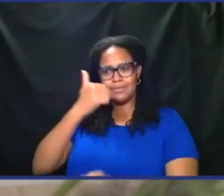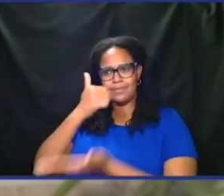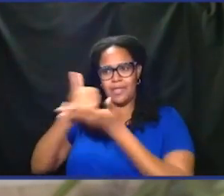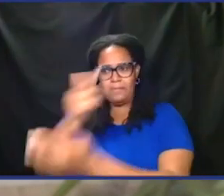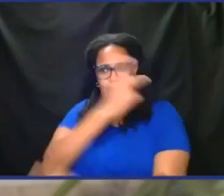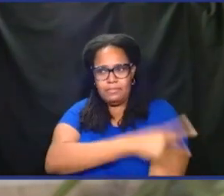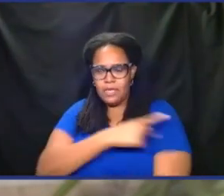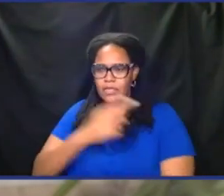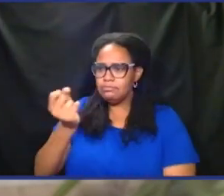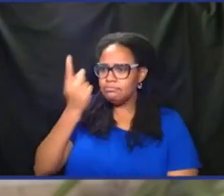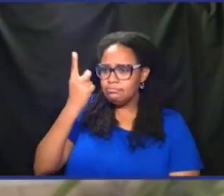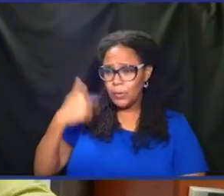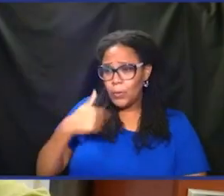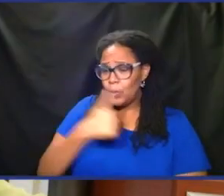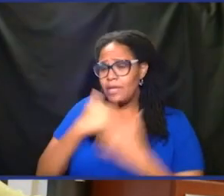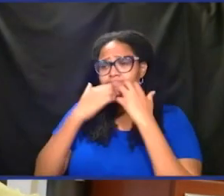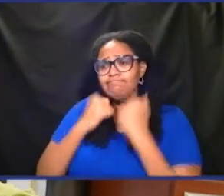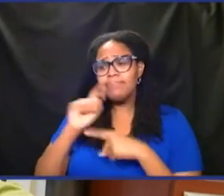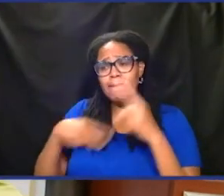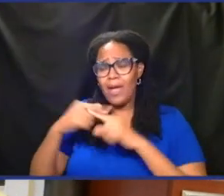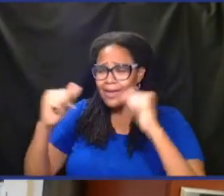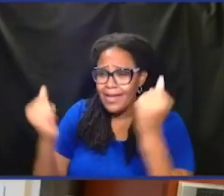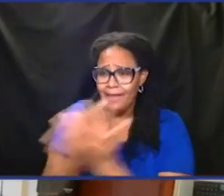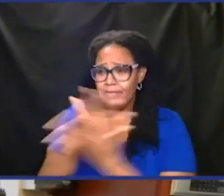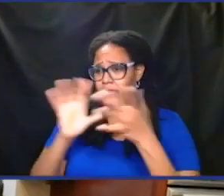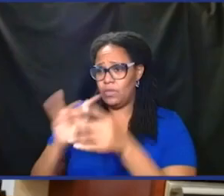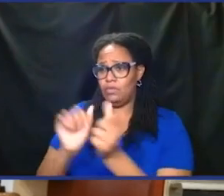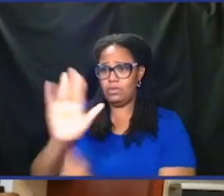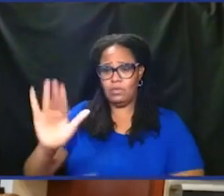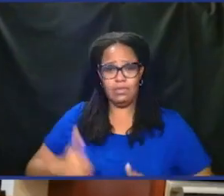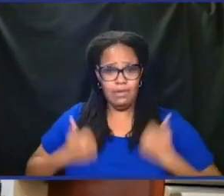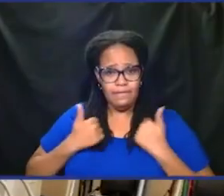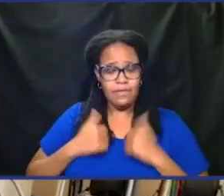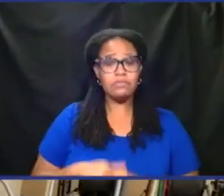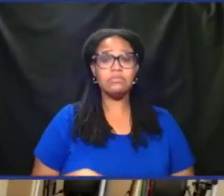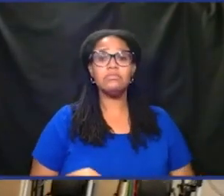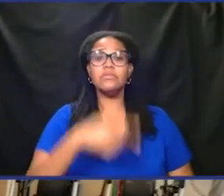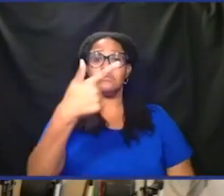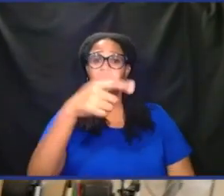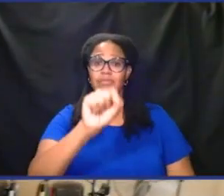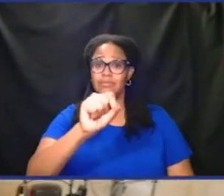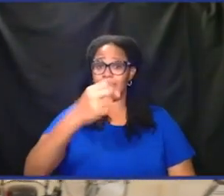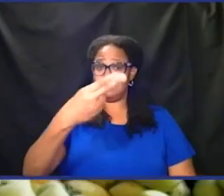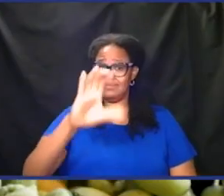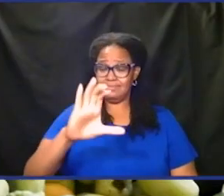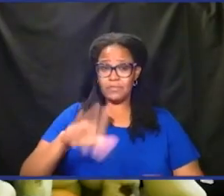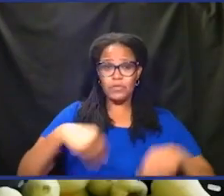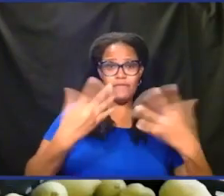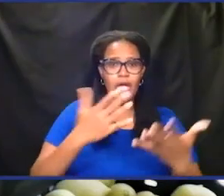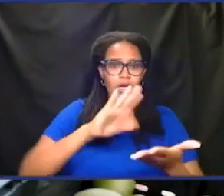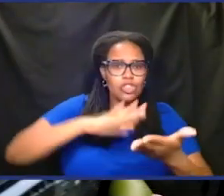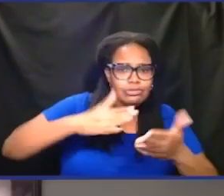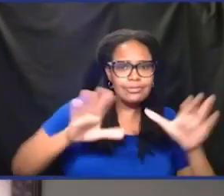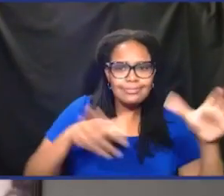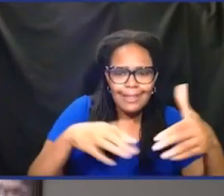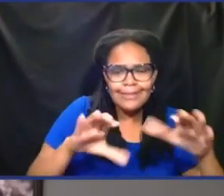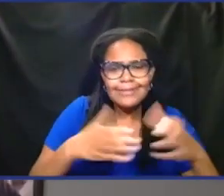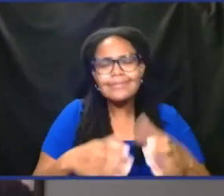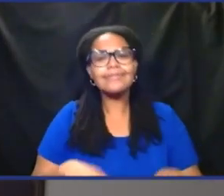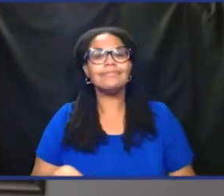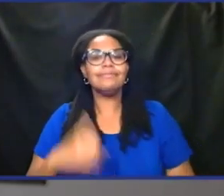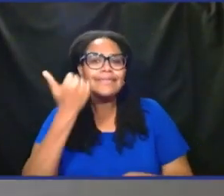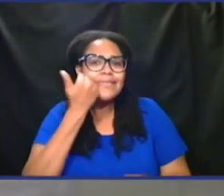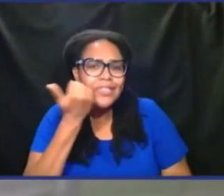understand that we care about all of it. Good Samaritan provides cooking classes, a wellness center, farmers market, dental care,